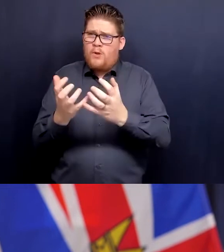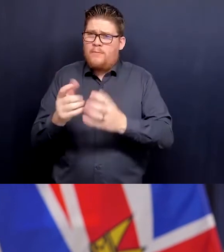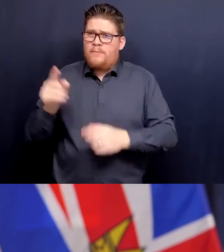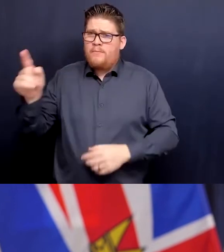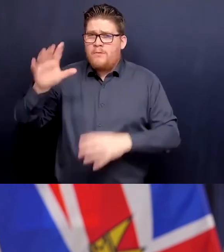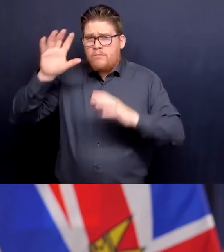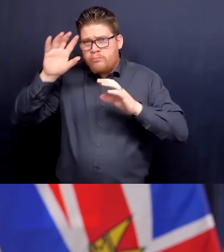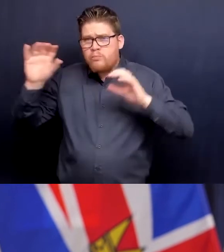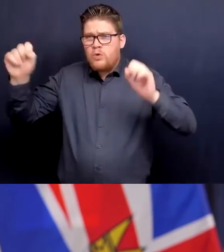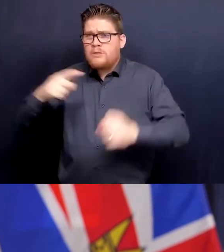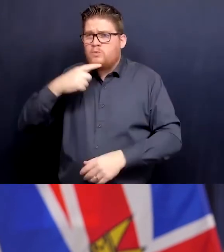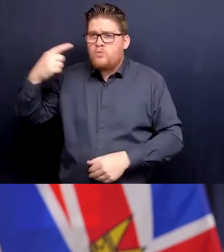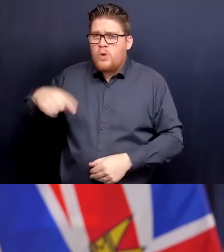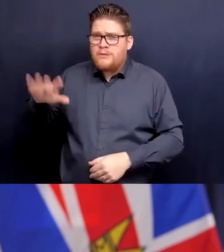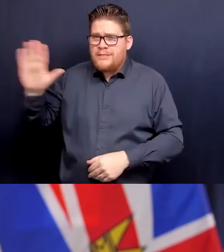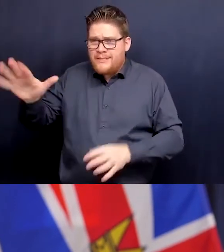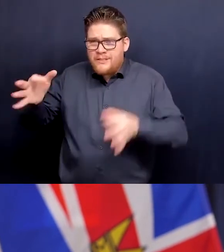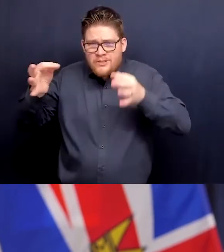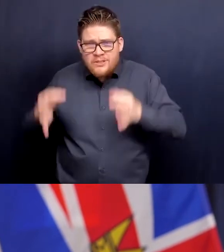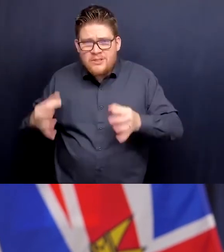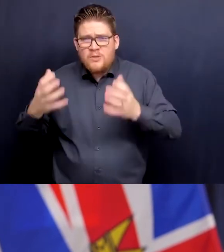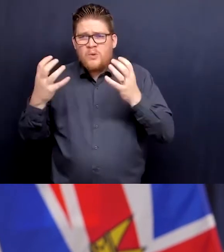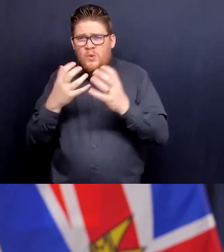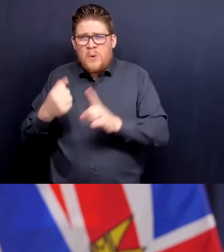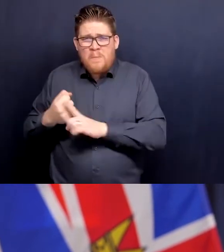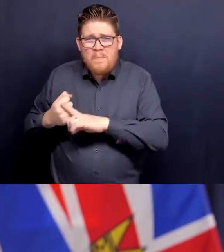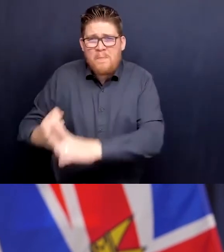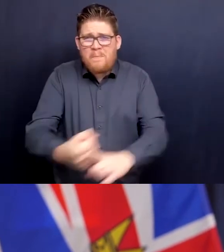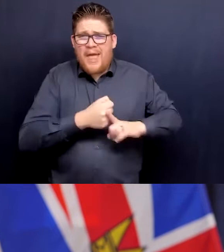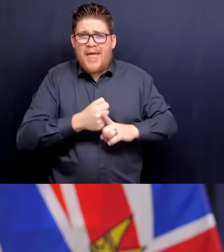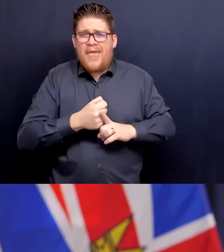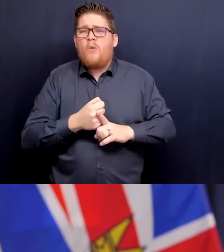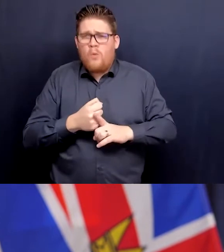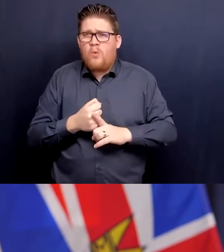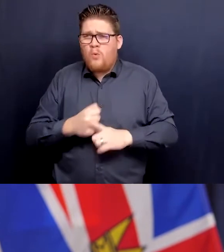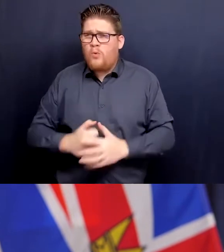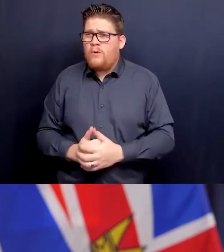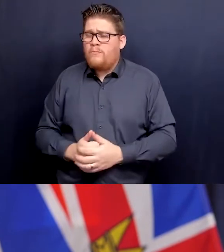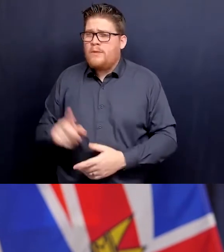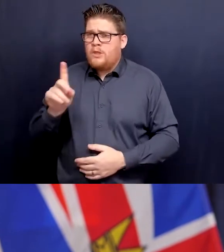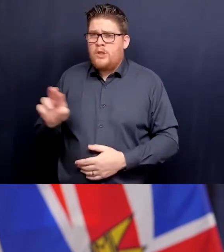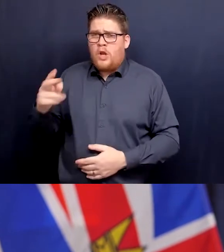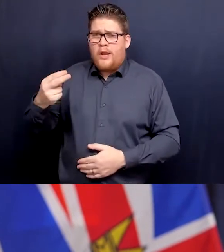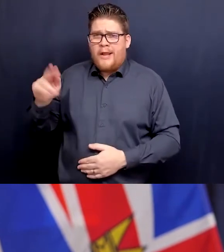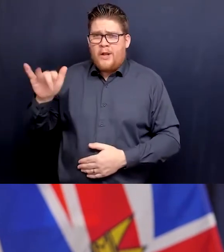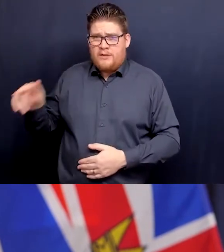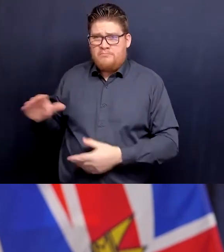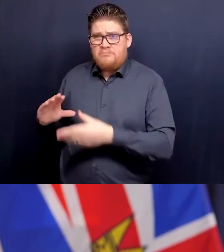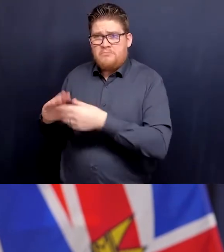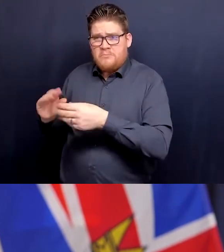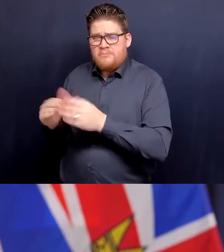and Dr. Henry has made this point repeatedly, and so have I, that we continue to have to work to